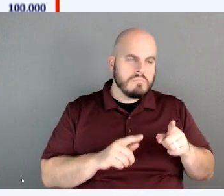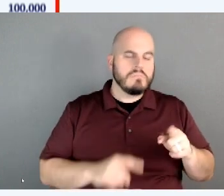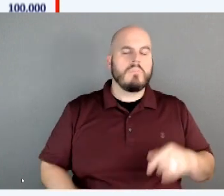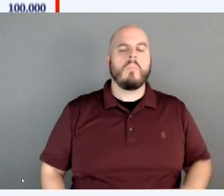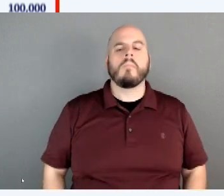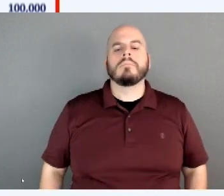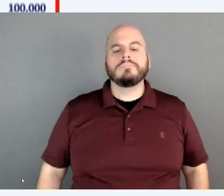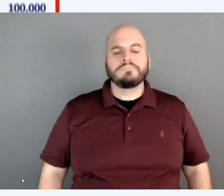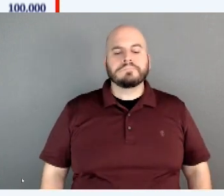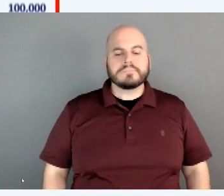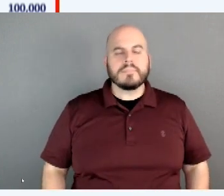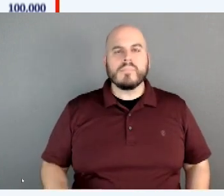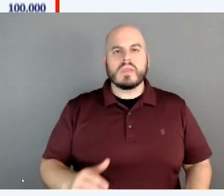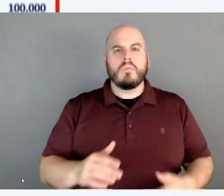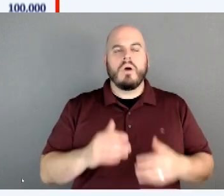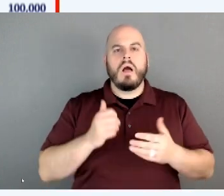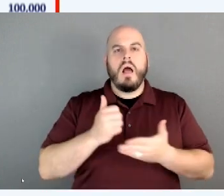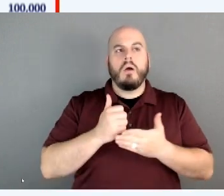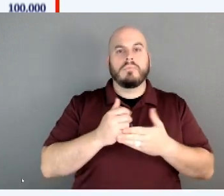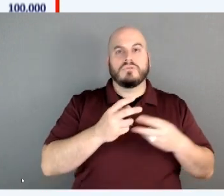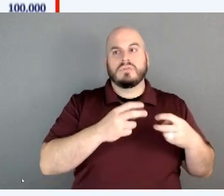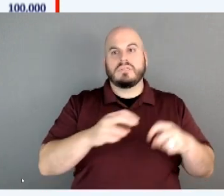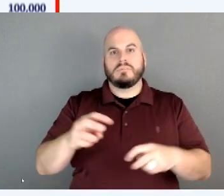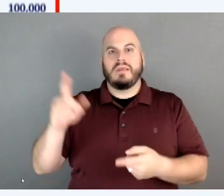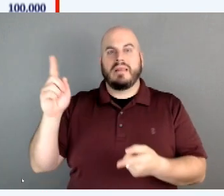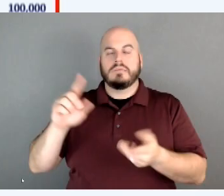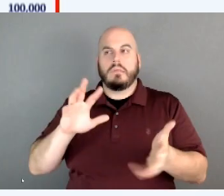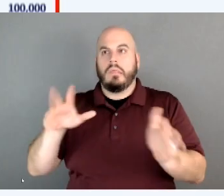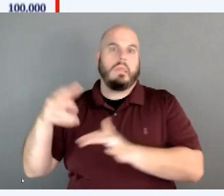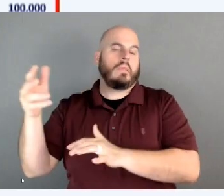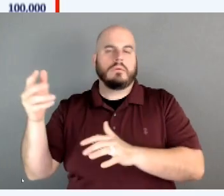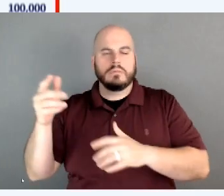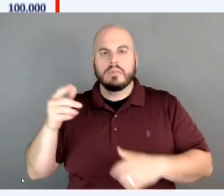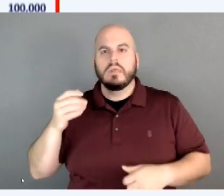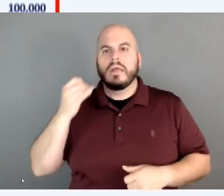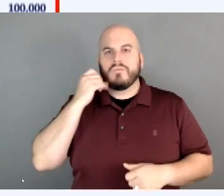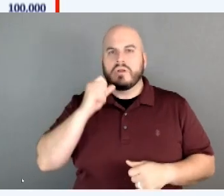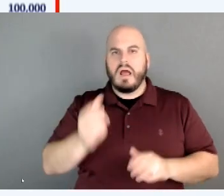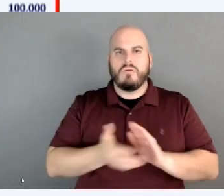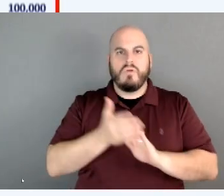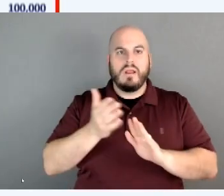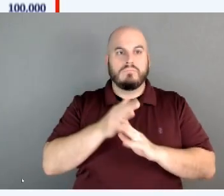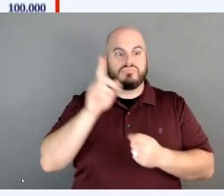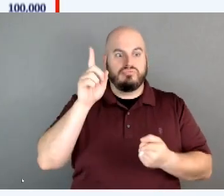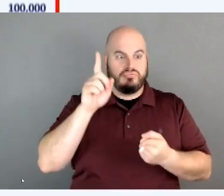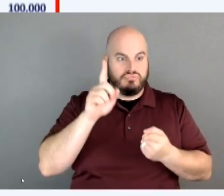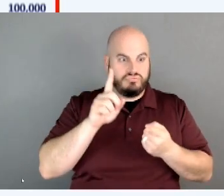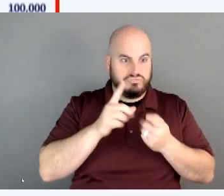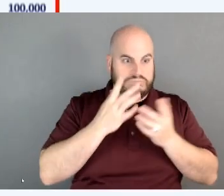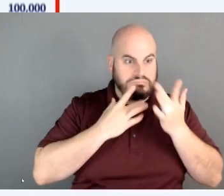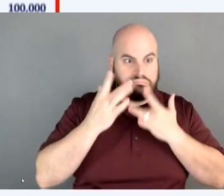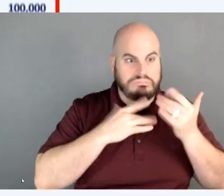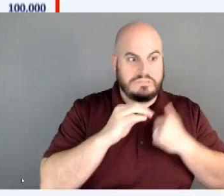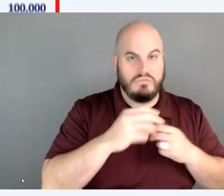overall transition a lot less chaotic going from one site to the other if we're not running to zero, as well as is a great contingency